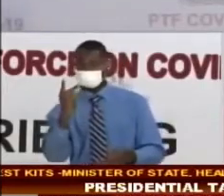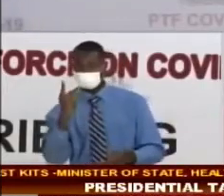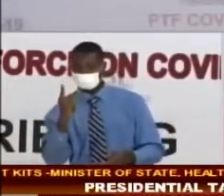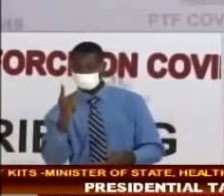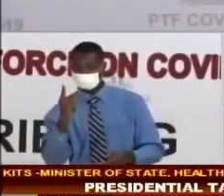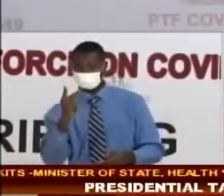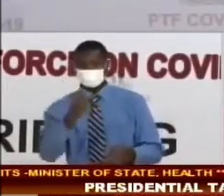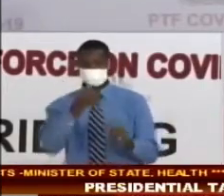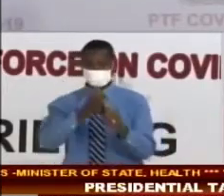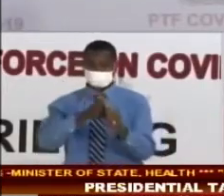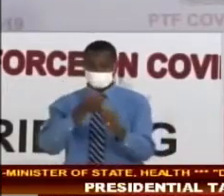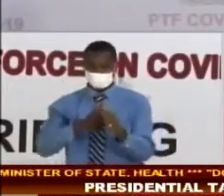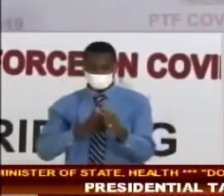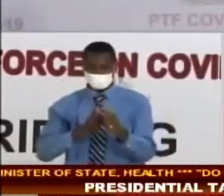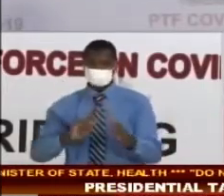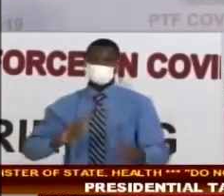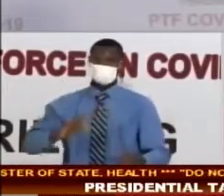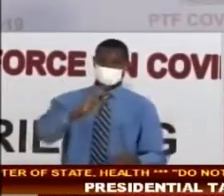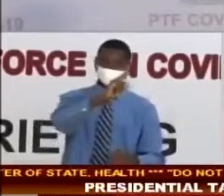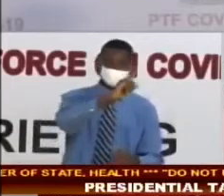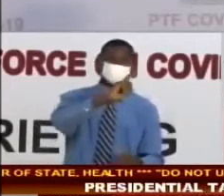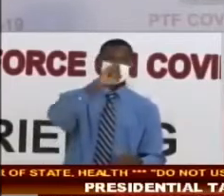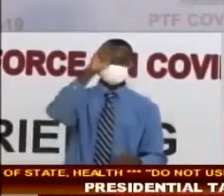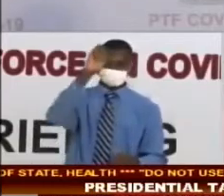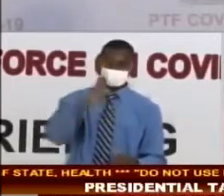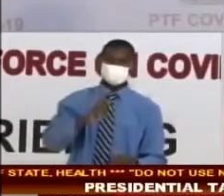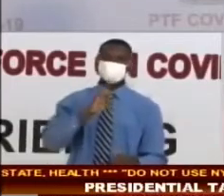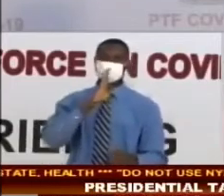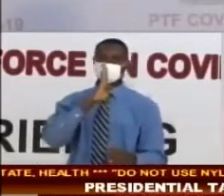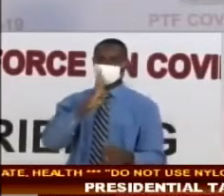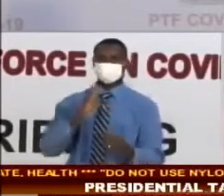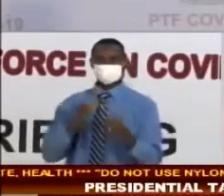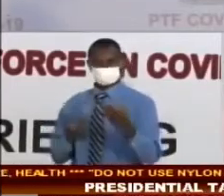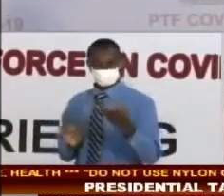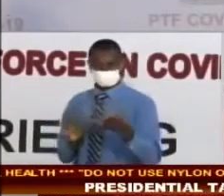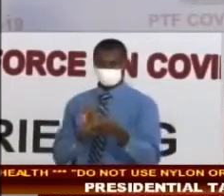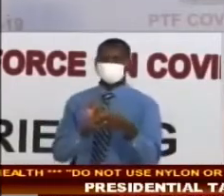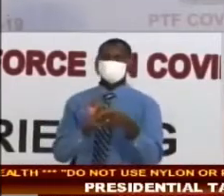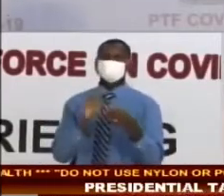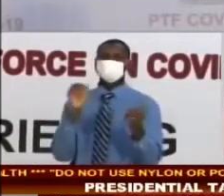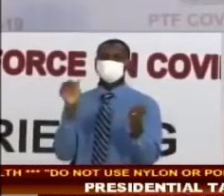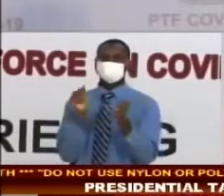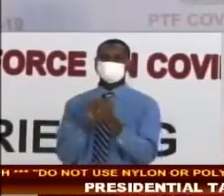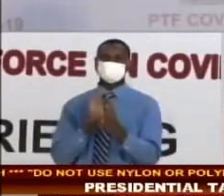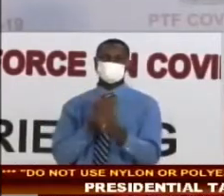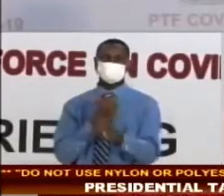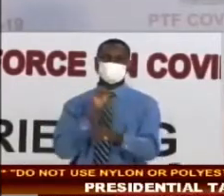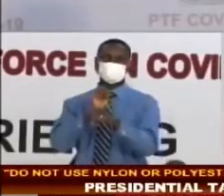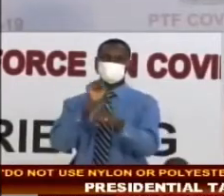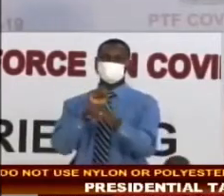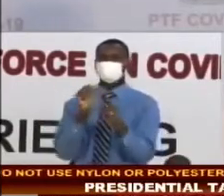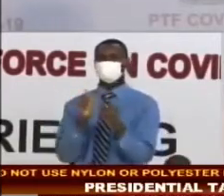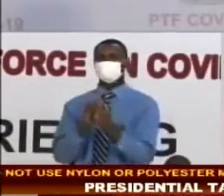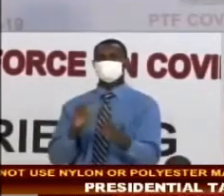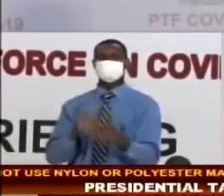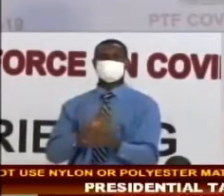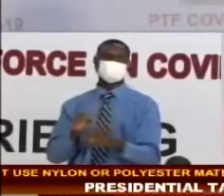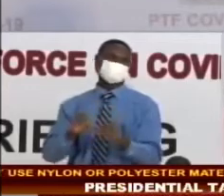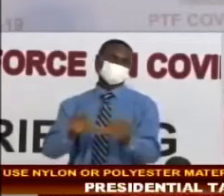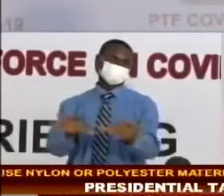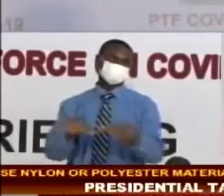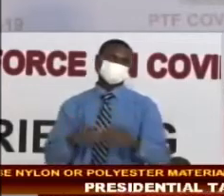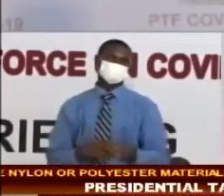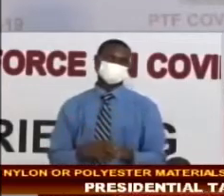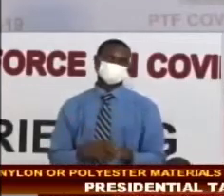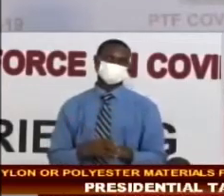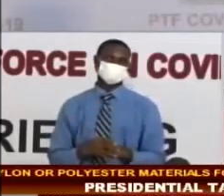would approve would be an essential flight. Every single one. And that essential flight, 98% of them will be connected to